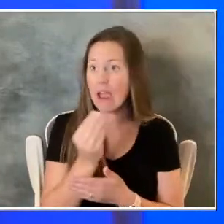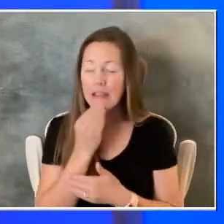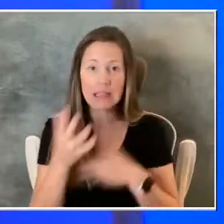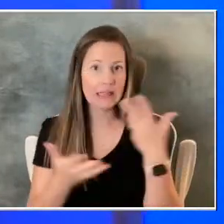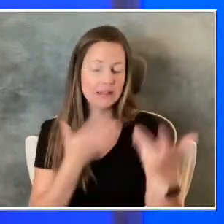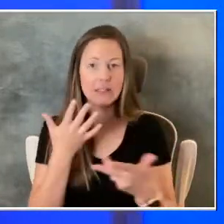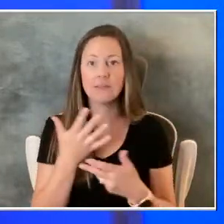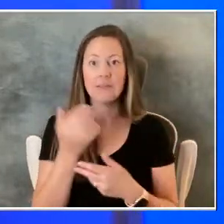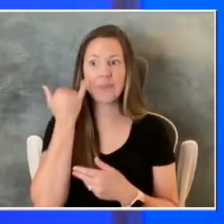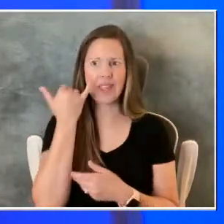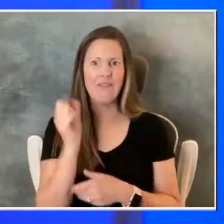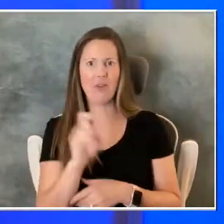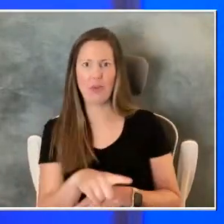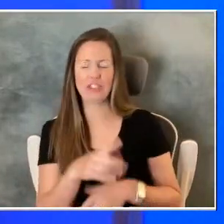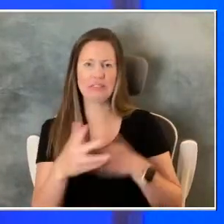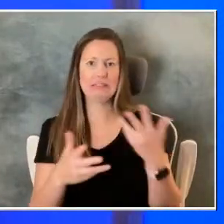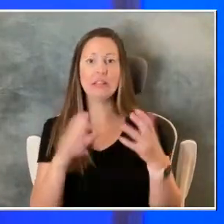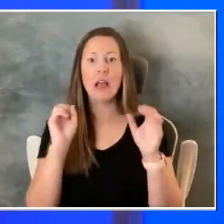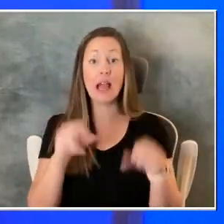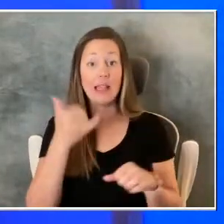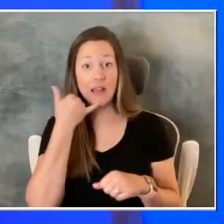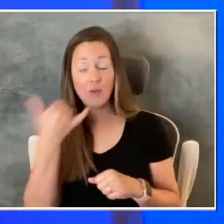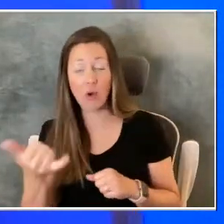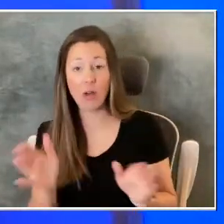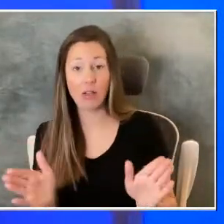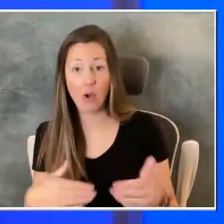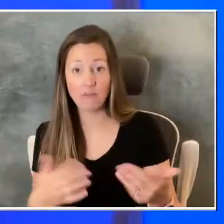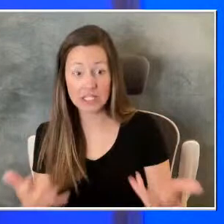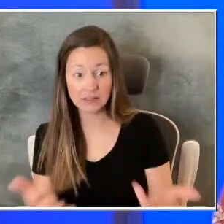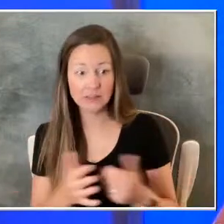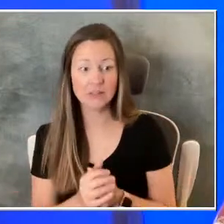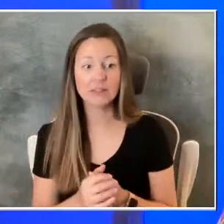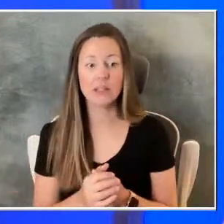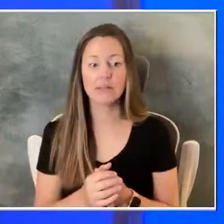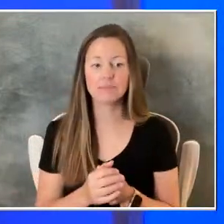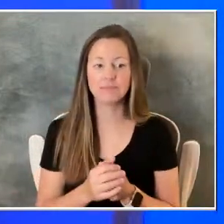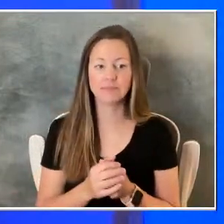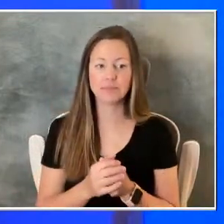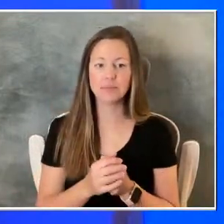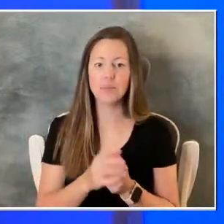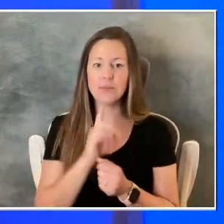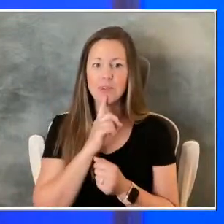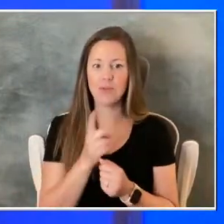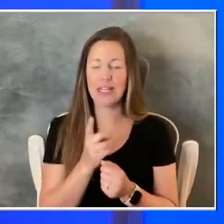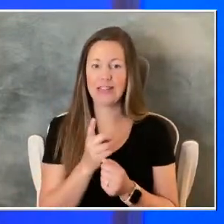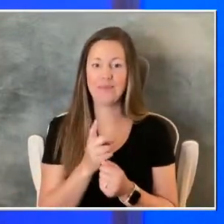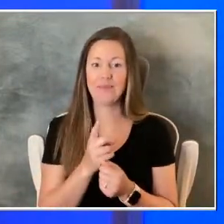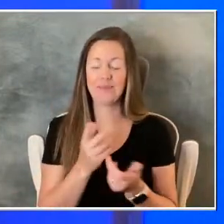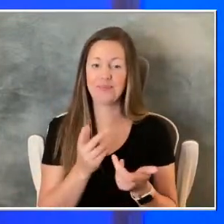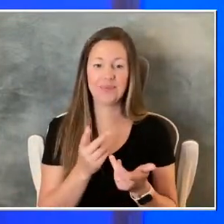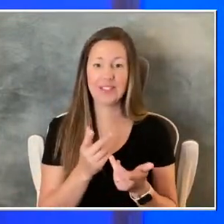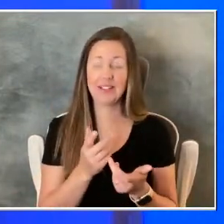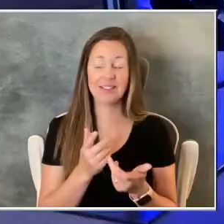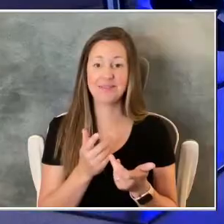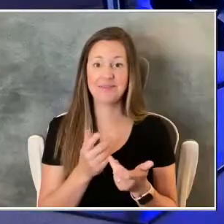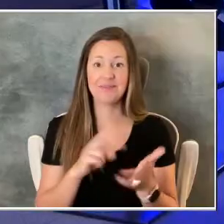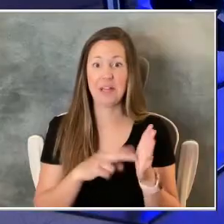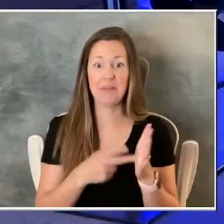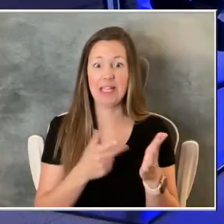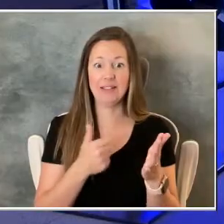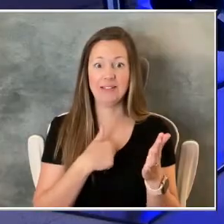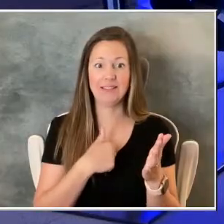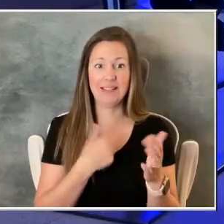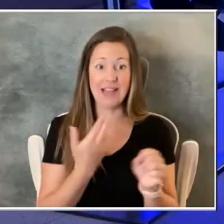call to the office. It just gives me, I mark it so I can see the goods and the